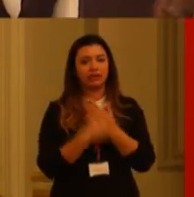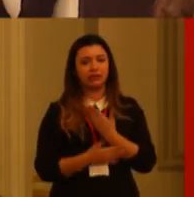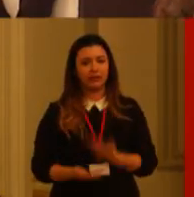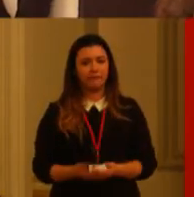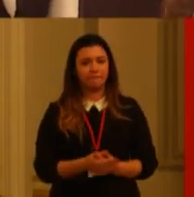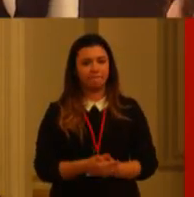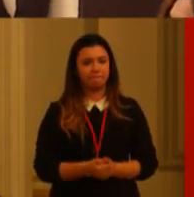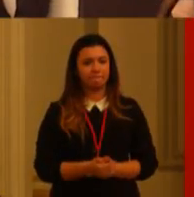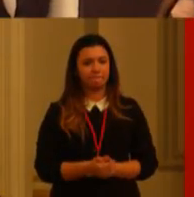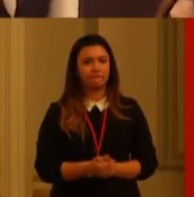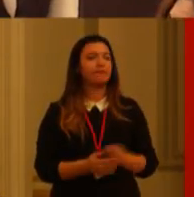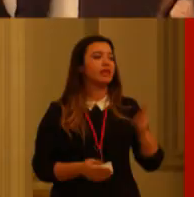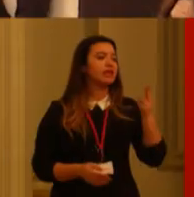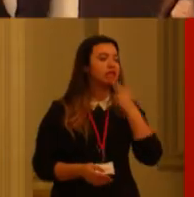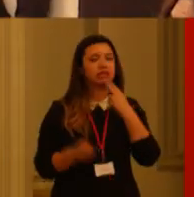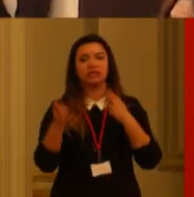Legally,